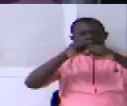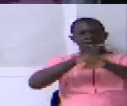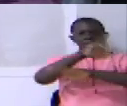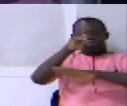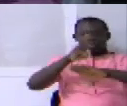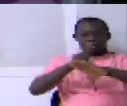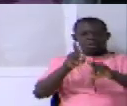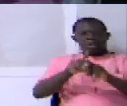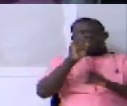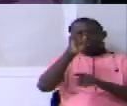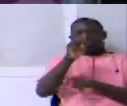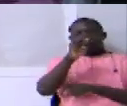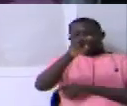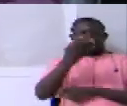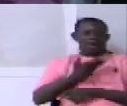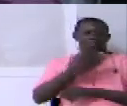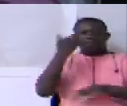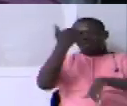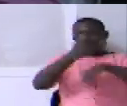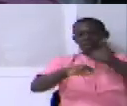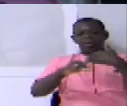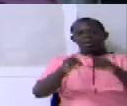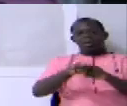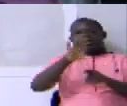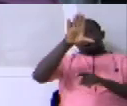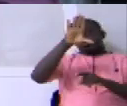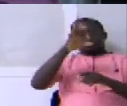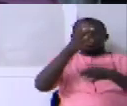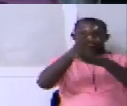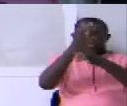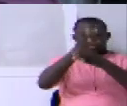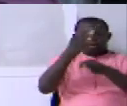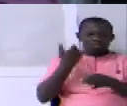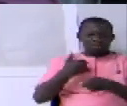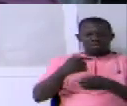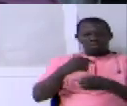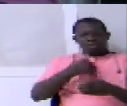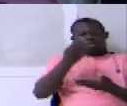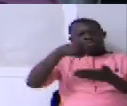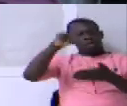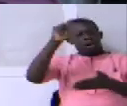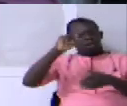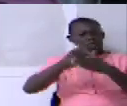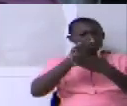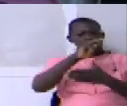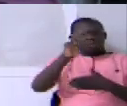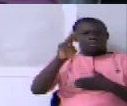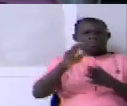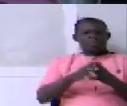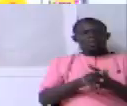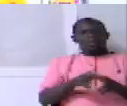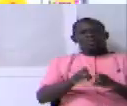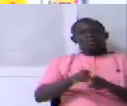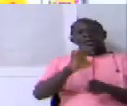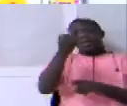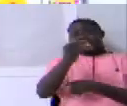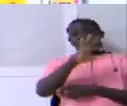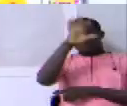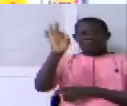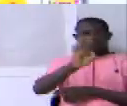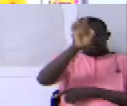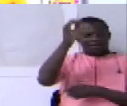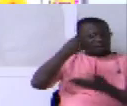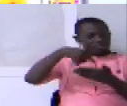never been treating it. Is that fine? Is that correct? Am I correct? Very correct.